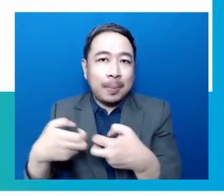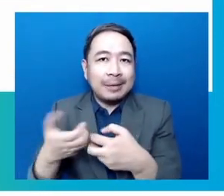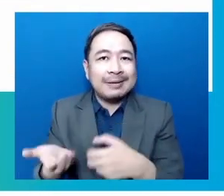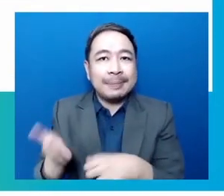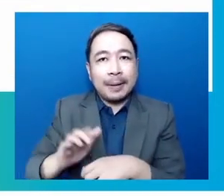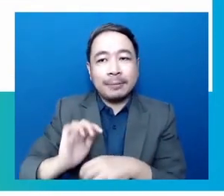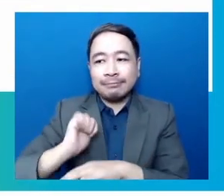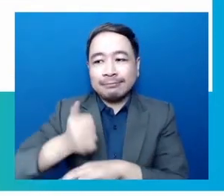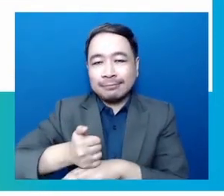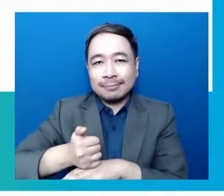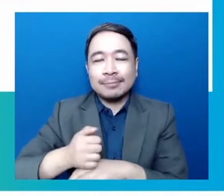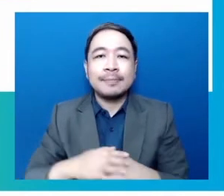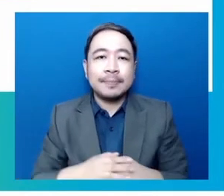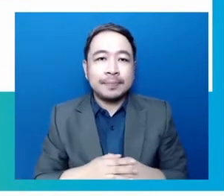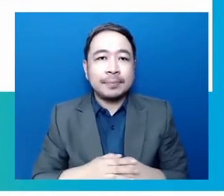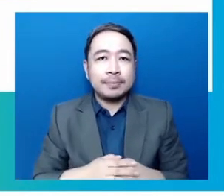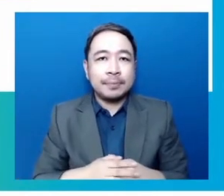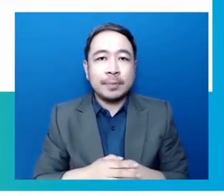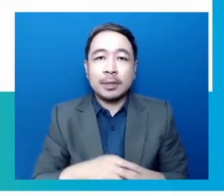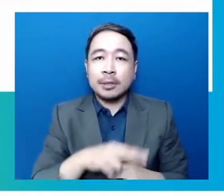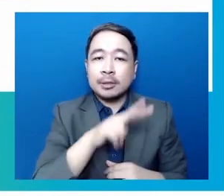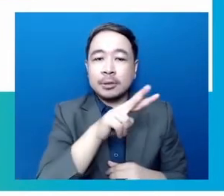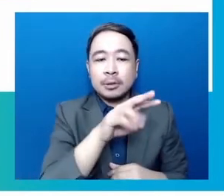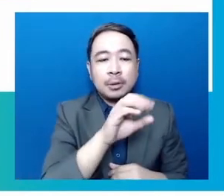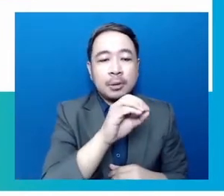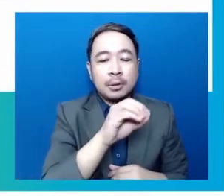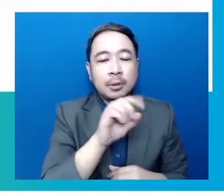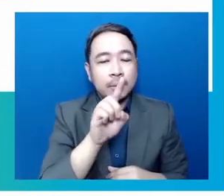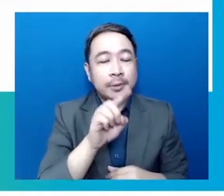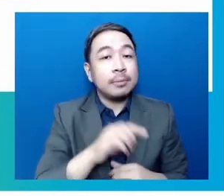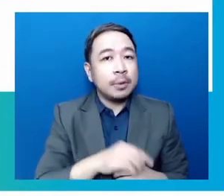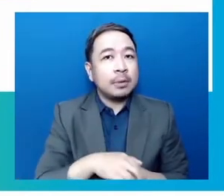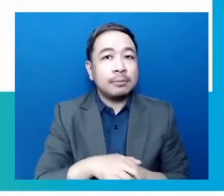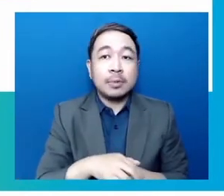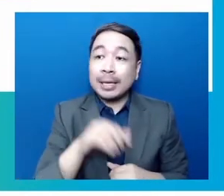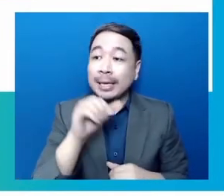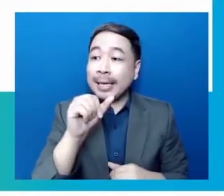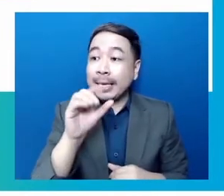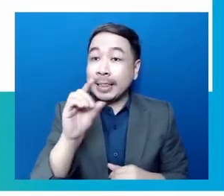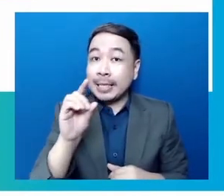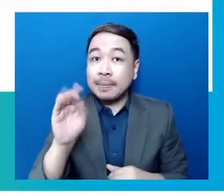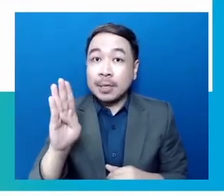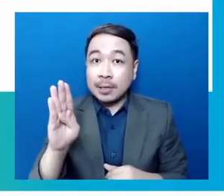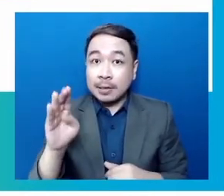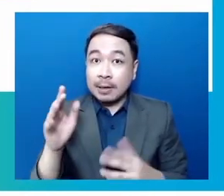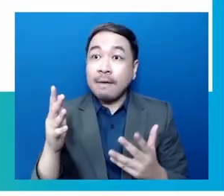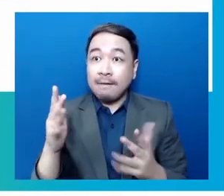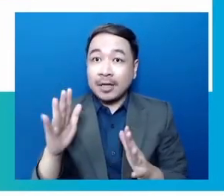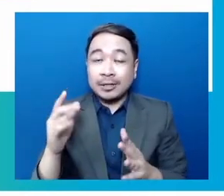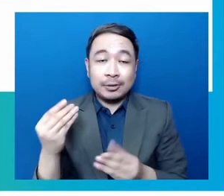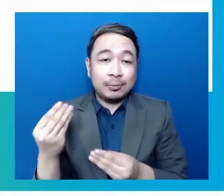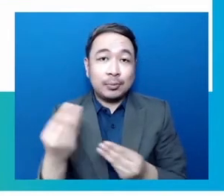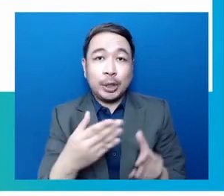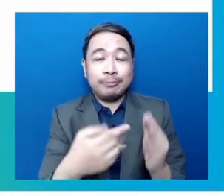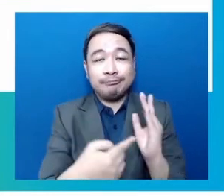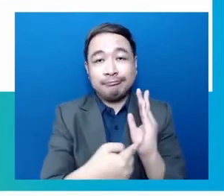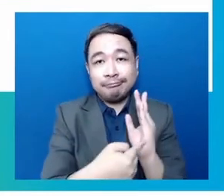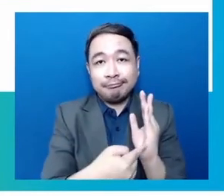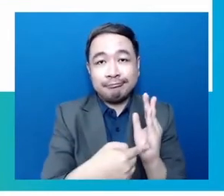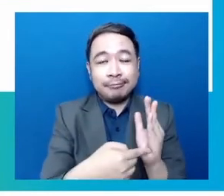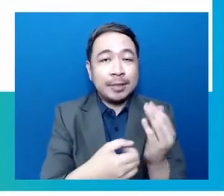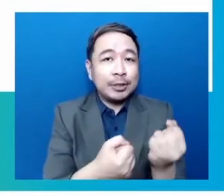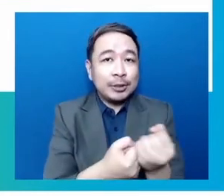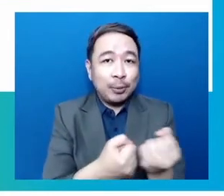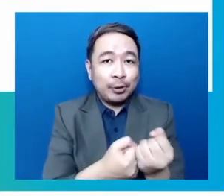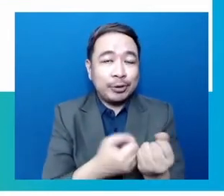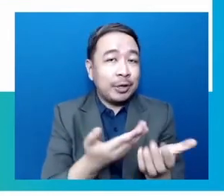in 2001, ADB has given another technical assistance for larger scale private sector power plant for